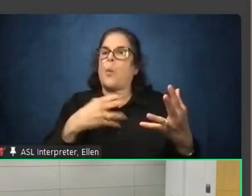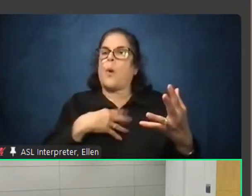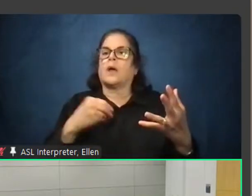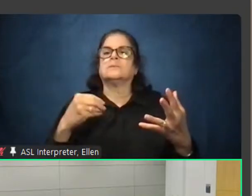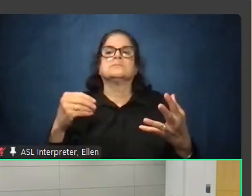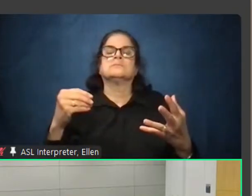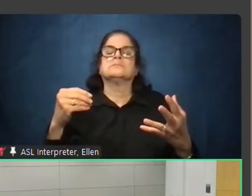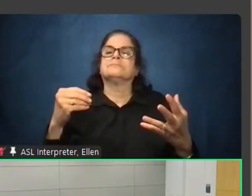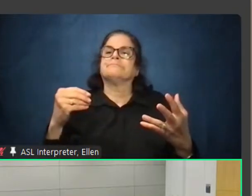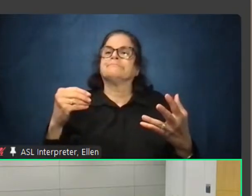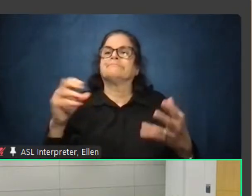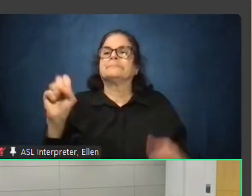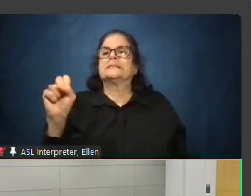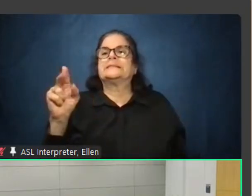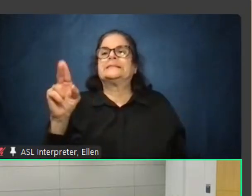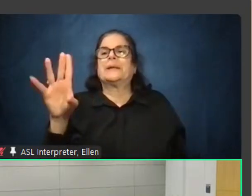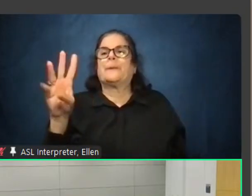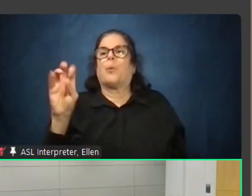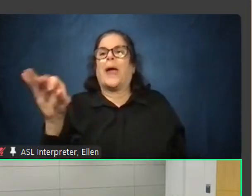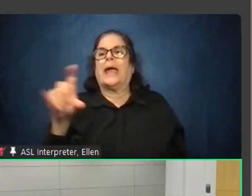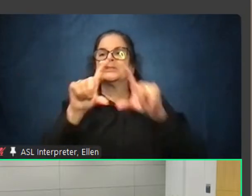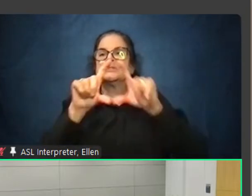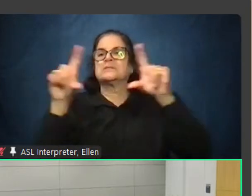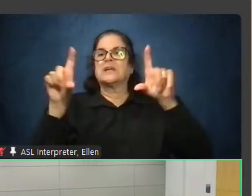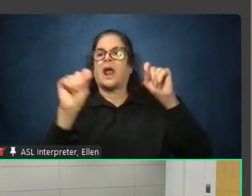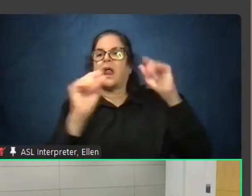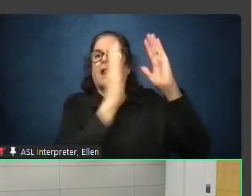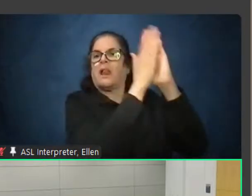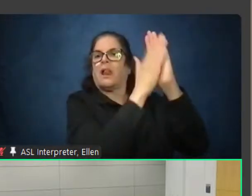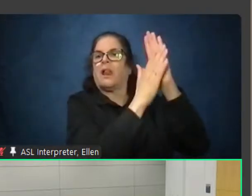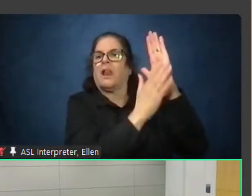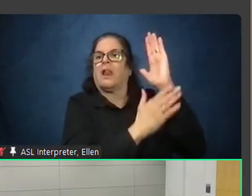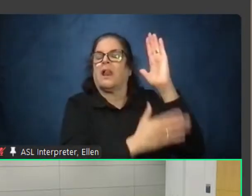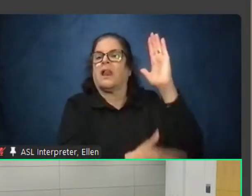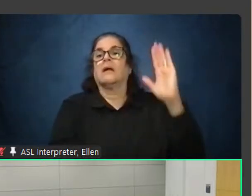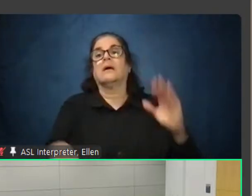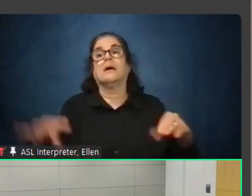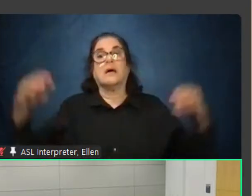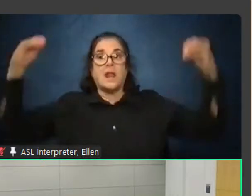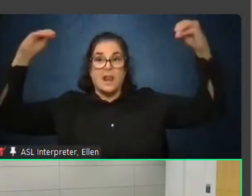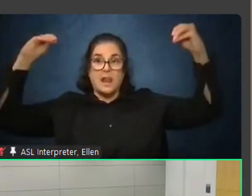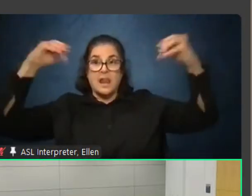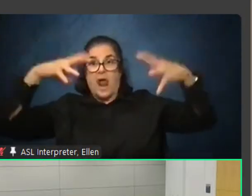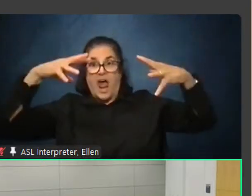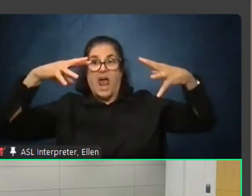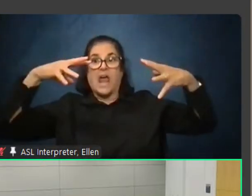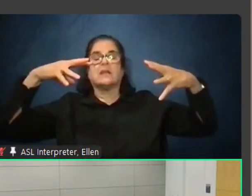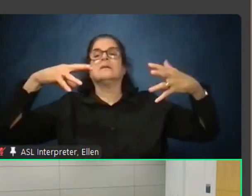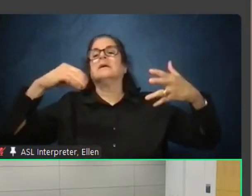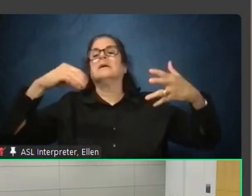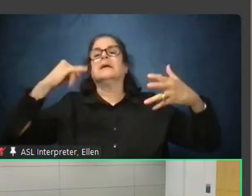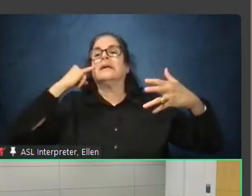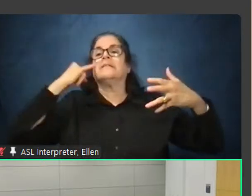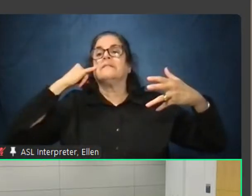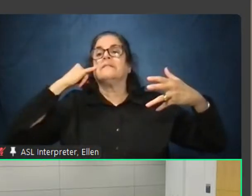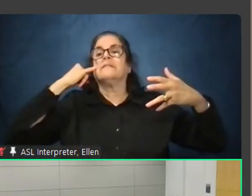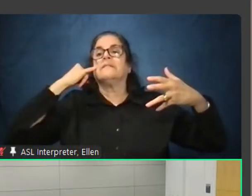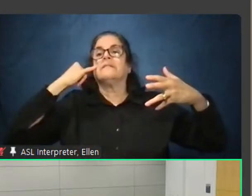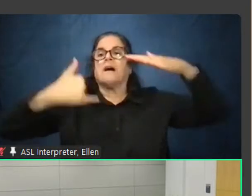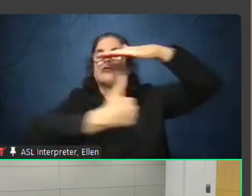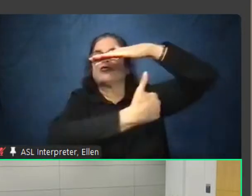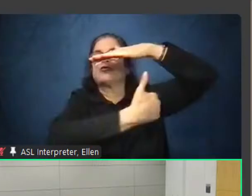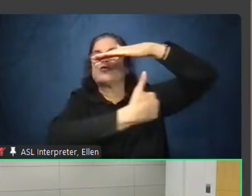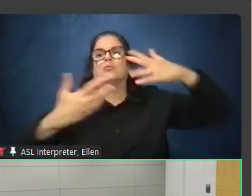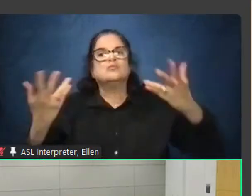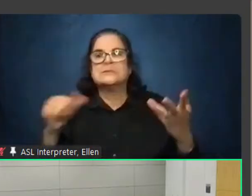of a space, it really helps keep the space bright and airy when you're talking about some of these spaces that don't get a lot of natural light at times. It really helps with that. And it does